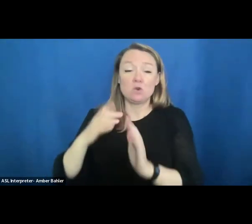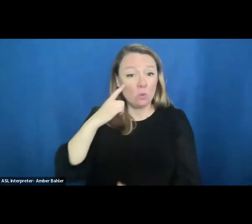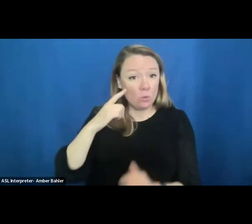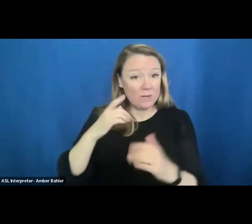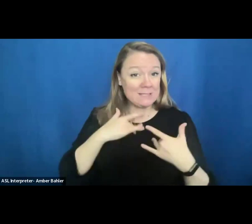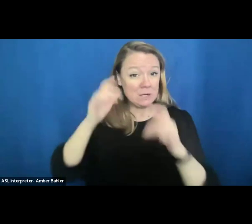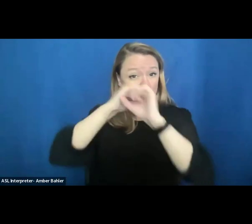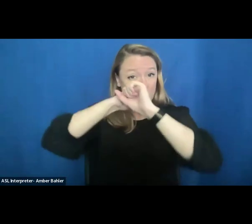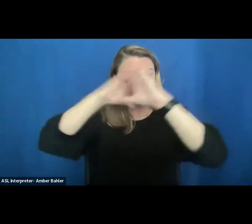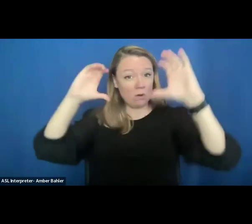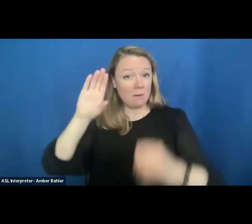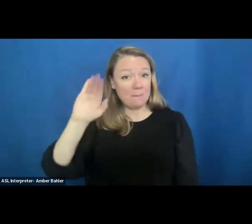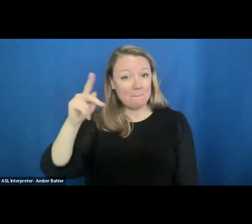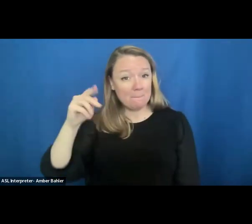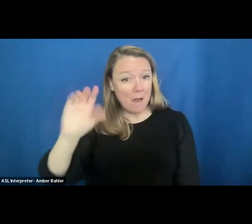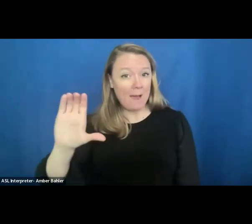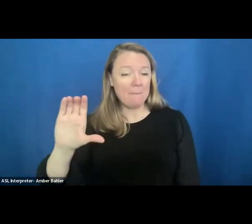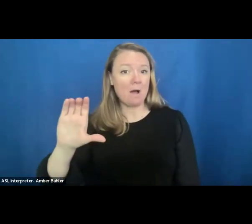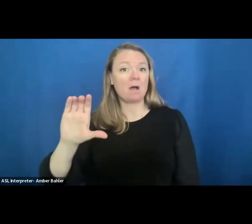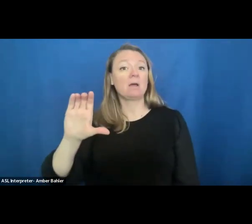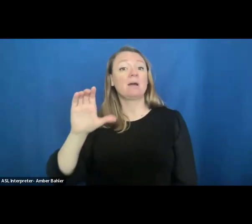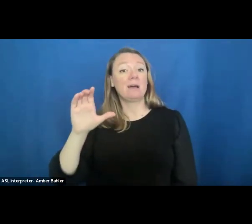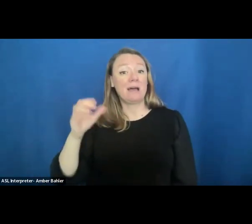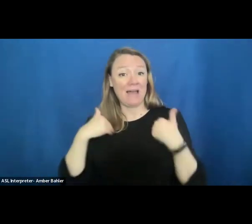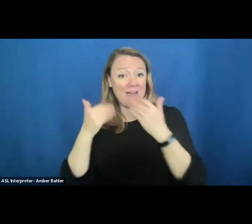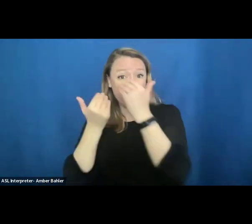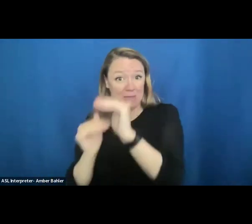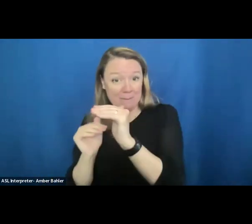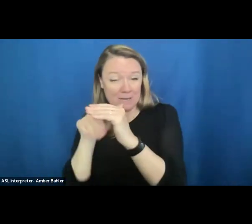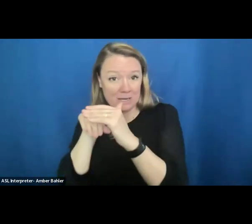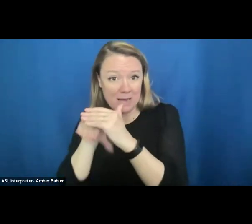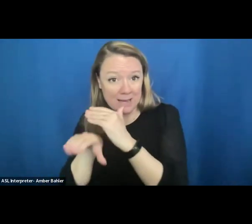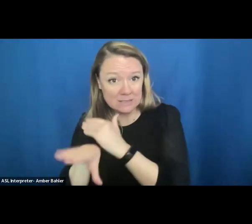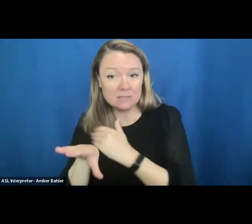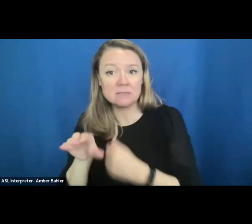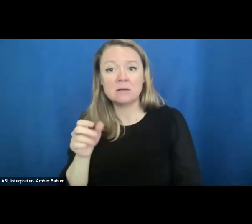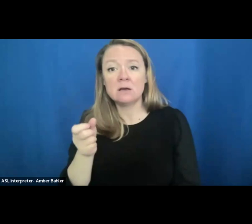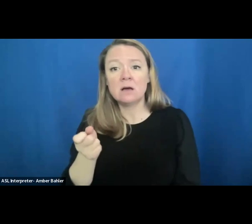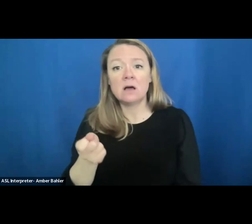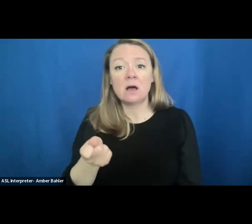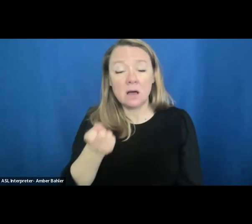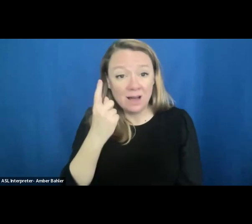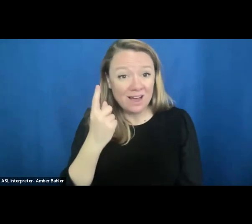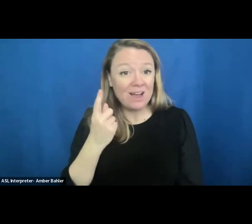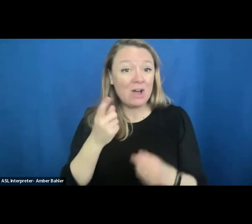have gone to, even through this process and the amount of change in our communities, is